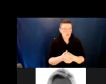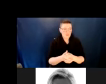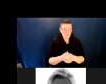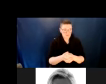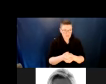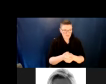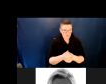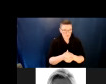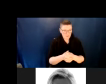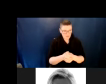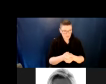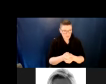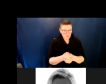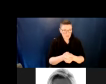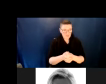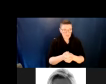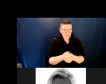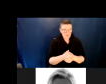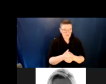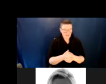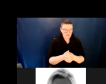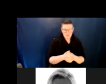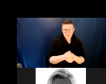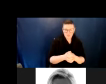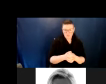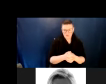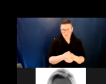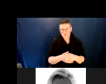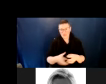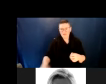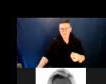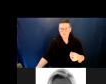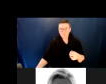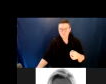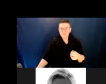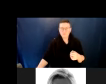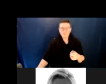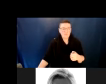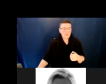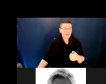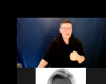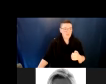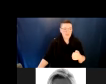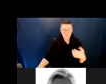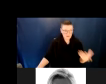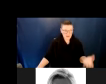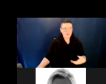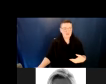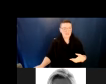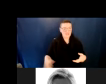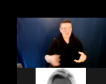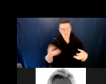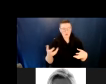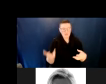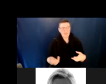So this perception of forward motion, you get the expression moving on with her life. People are